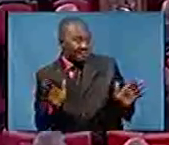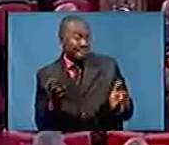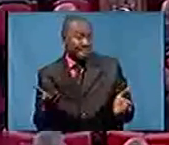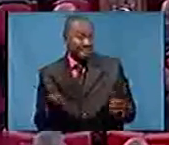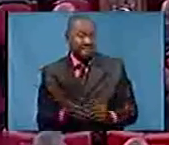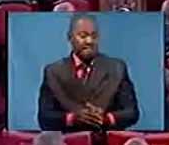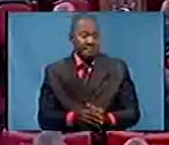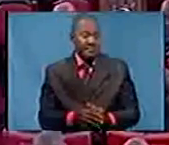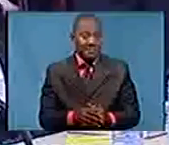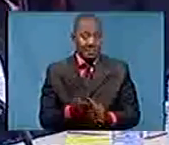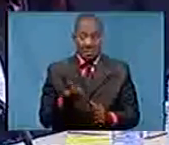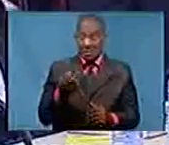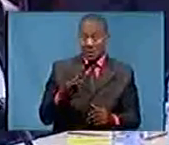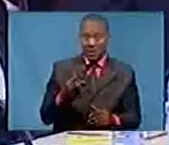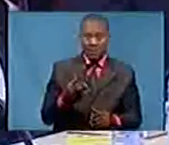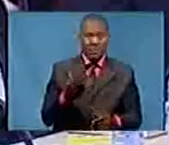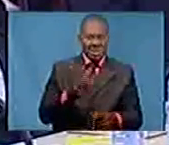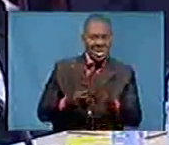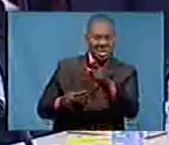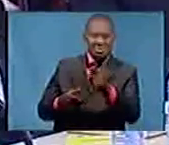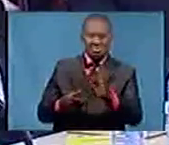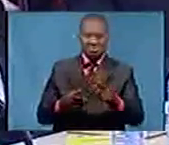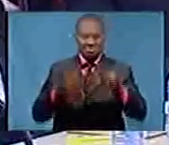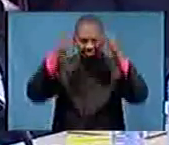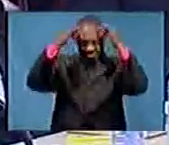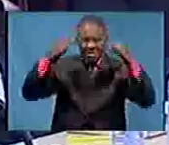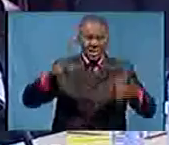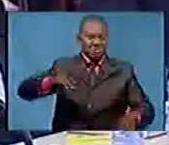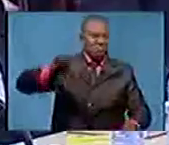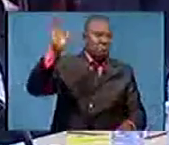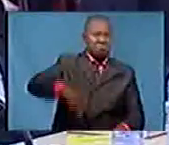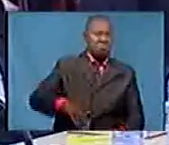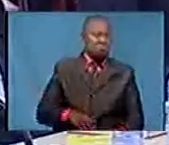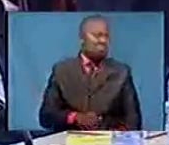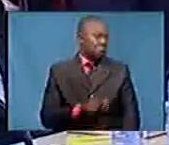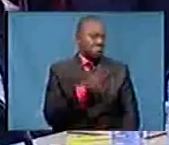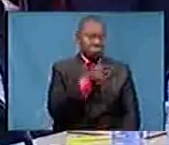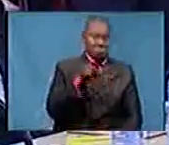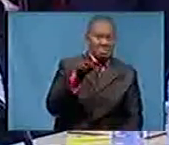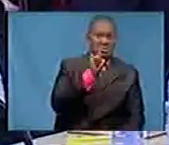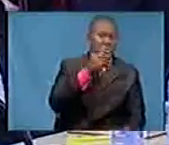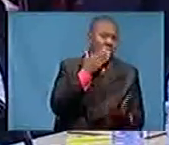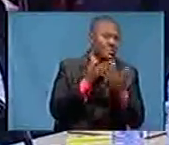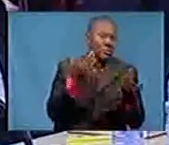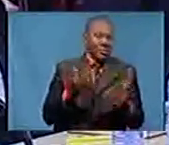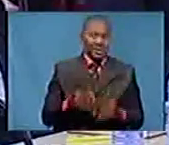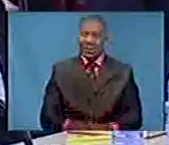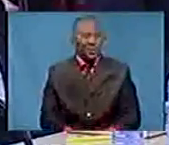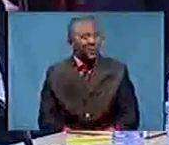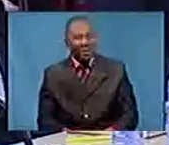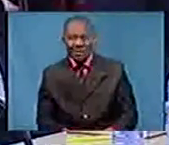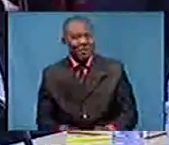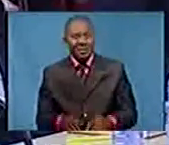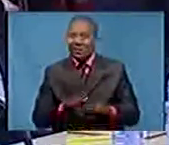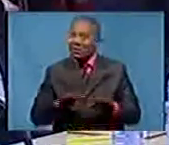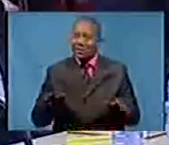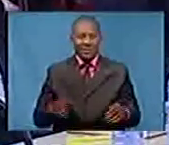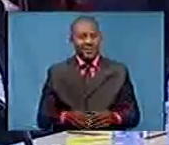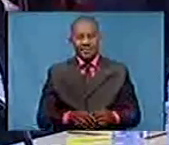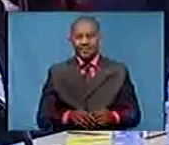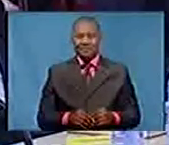personal remarks about judges, because remember, they are only doing their job by representing the state in the dispensation of